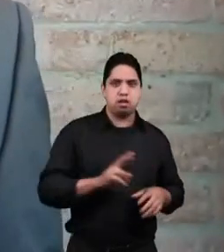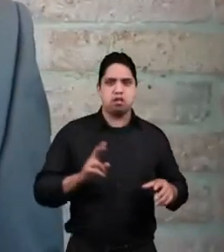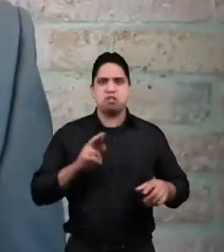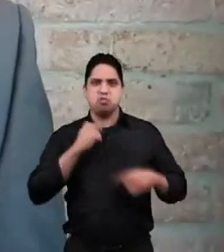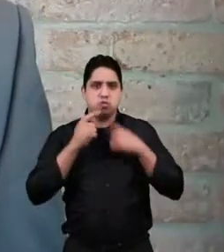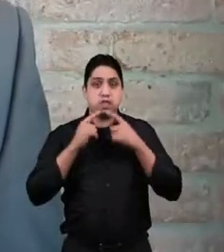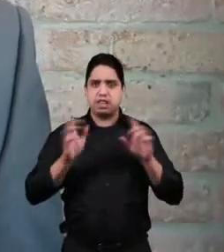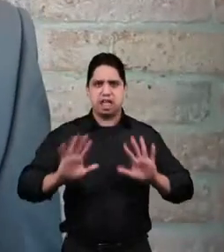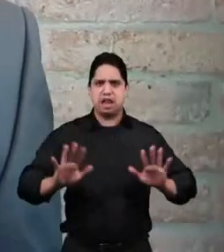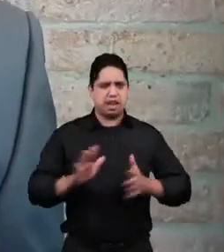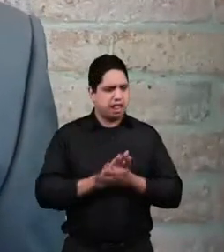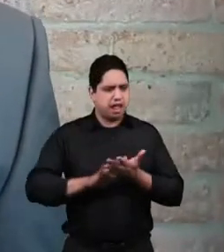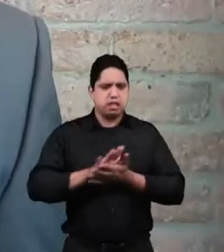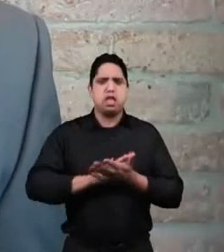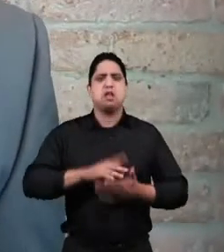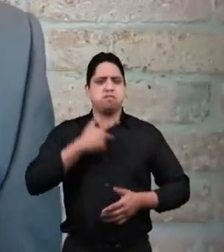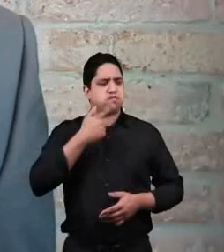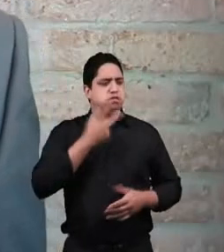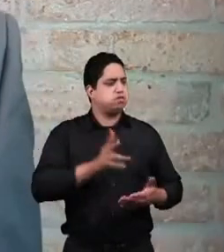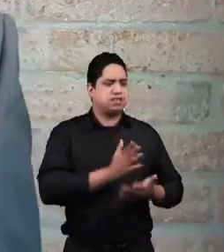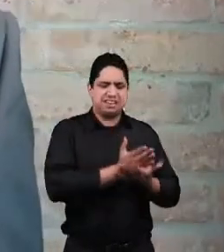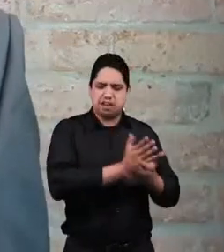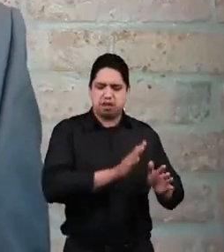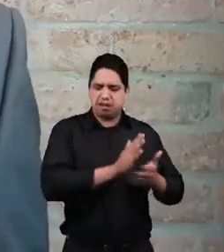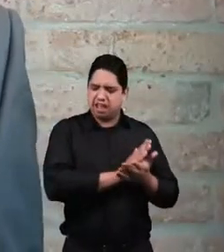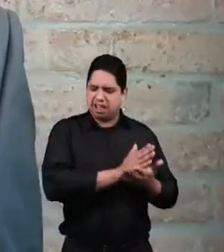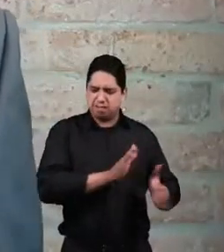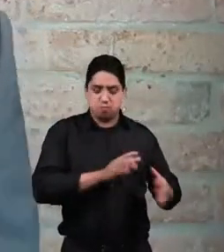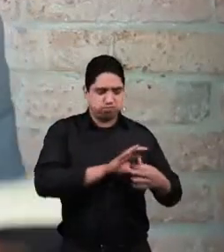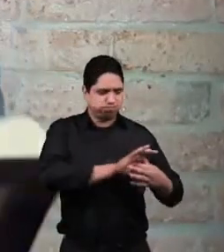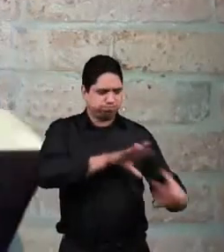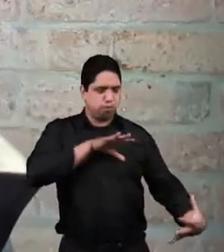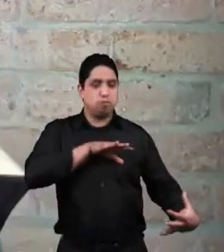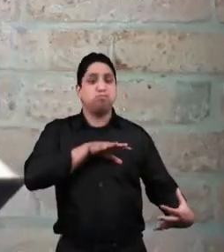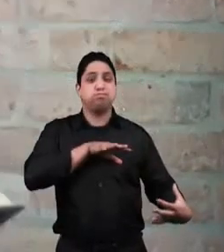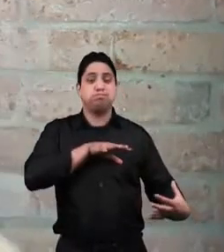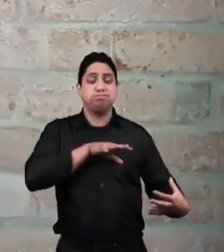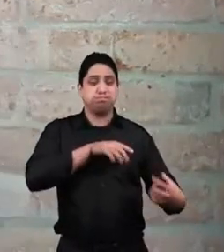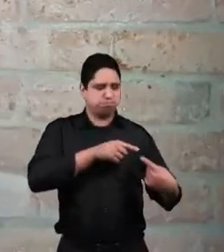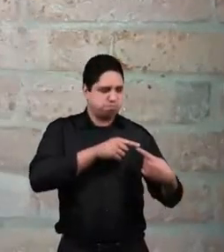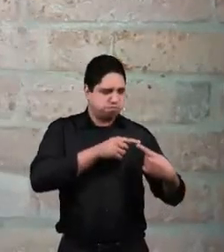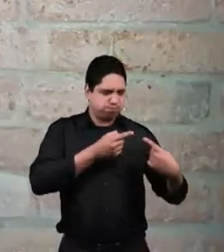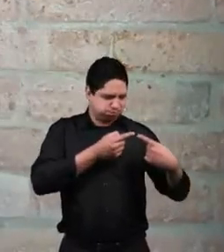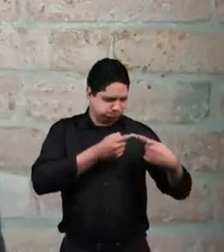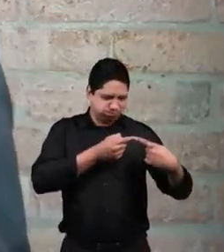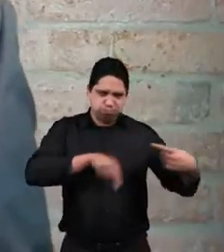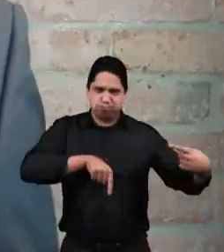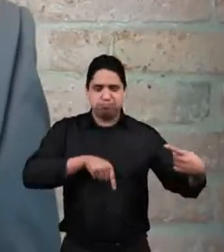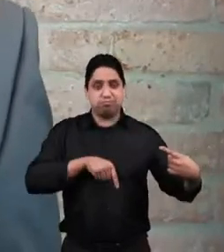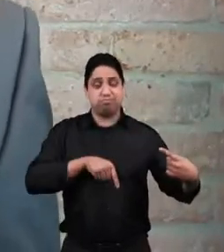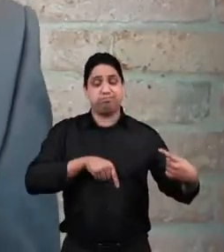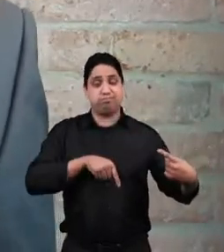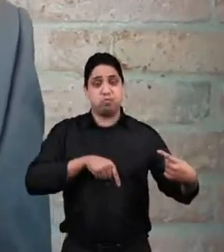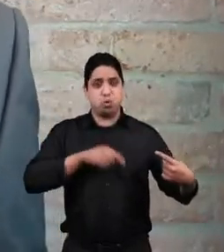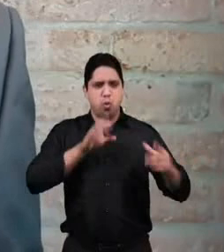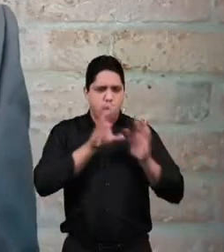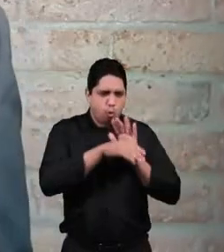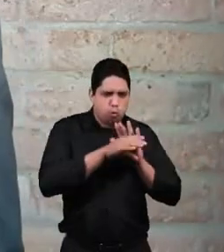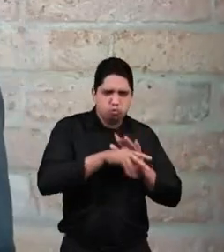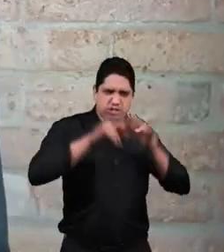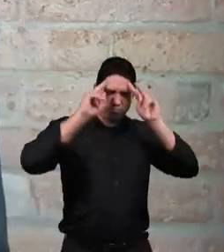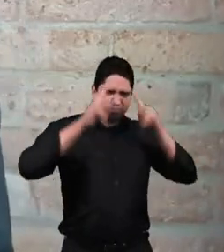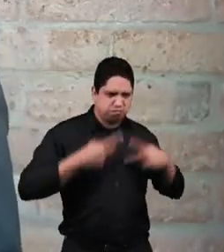his doubts or his thoughts. He broke himself off completely from his human